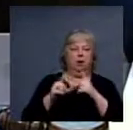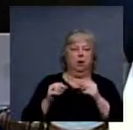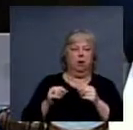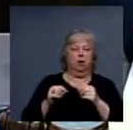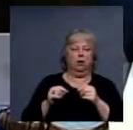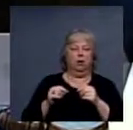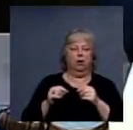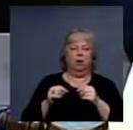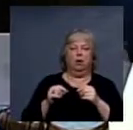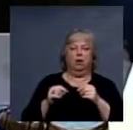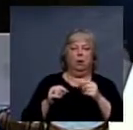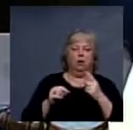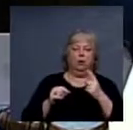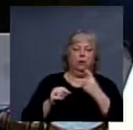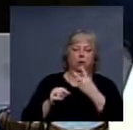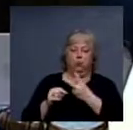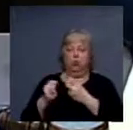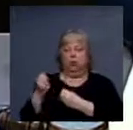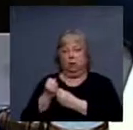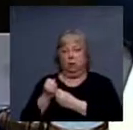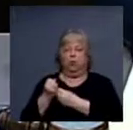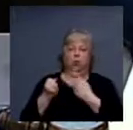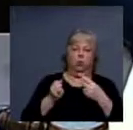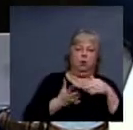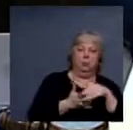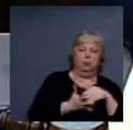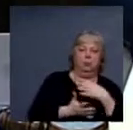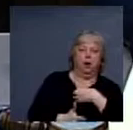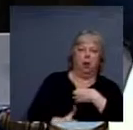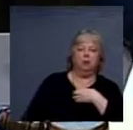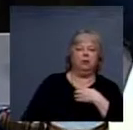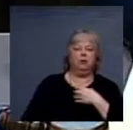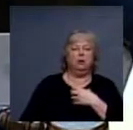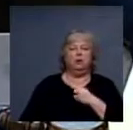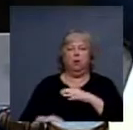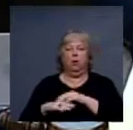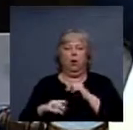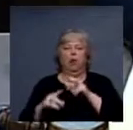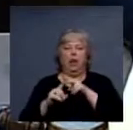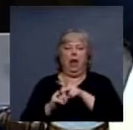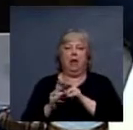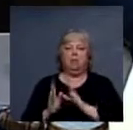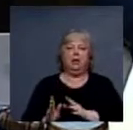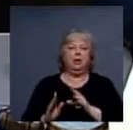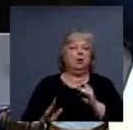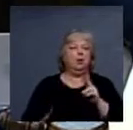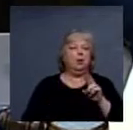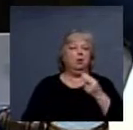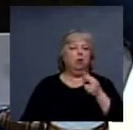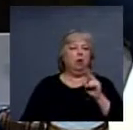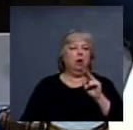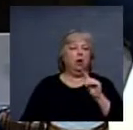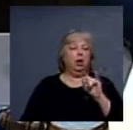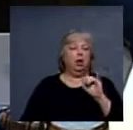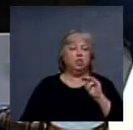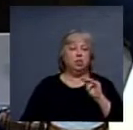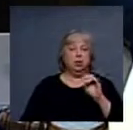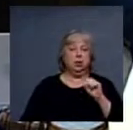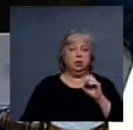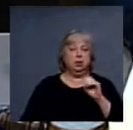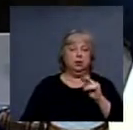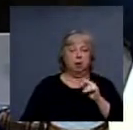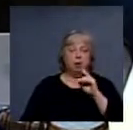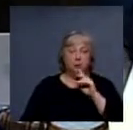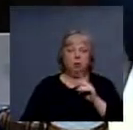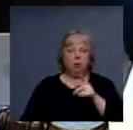and 1 in opposition. So let me call on the applicant and Mr. Hutchinson. I'll give you an